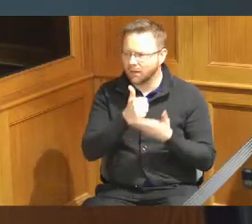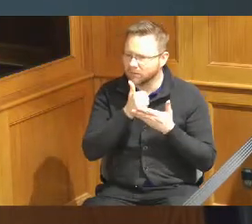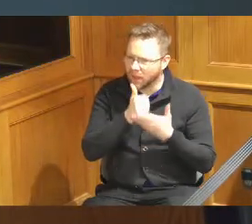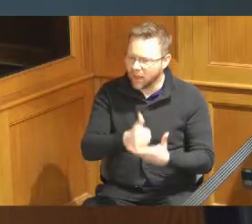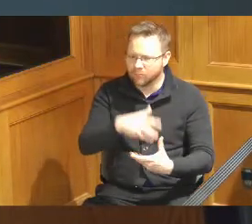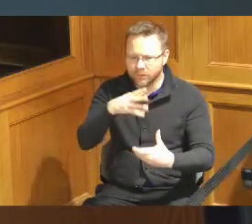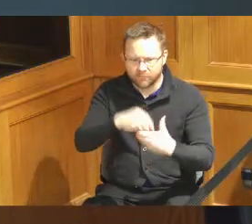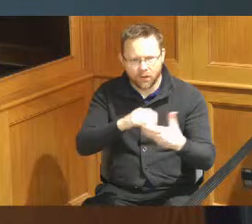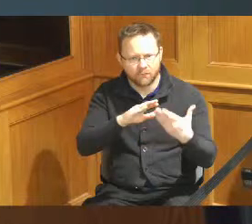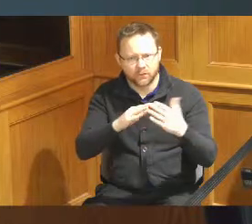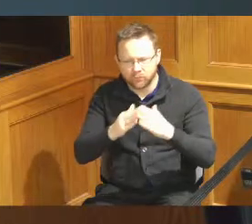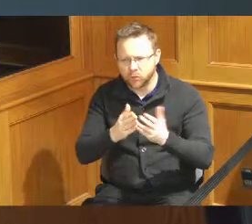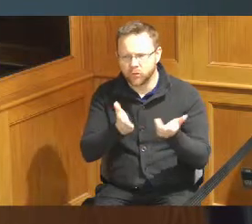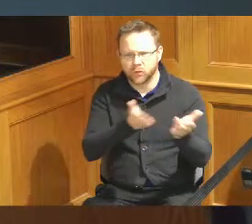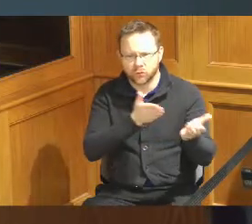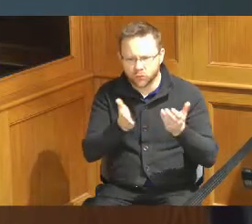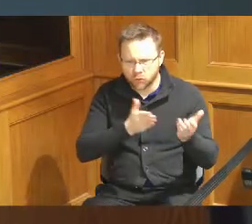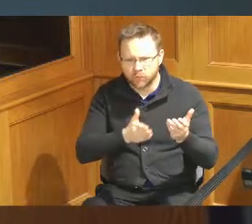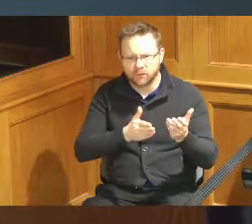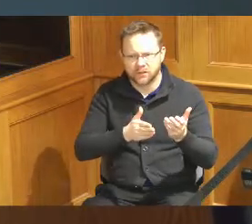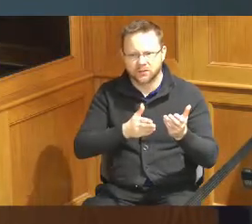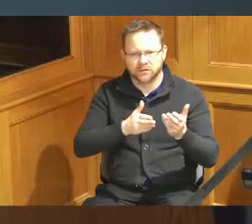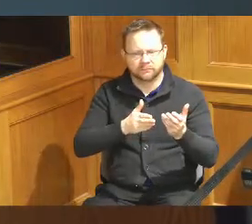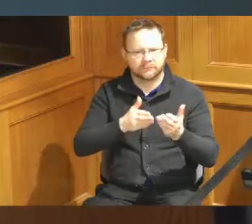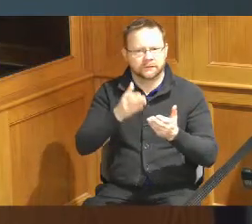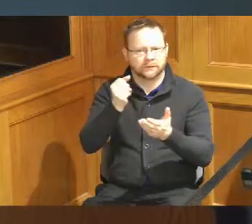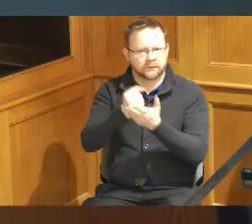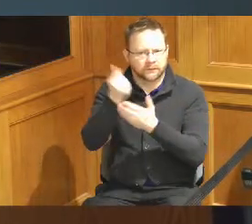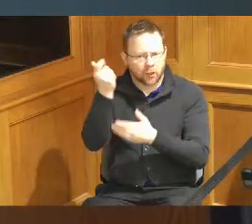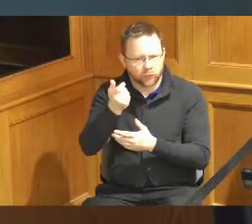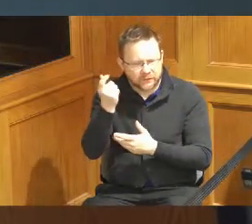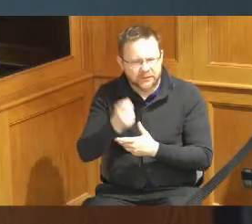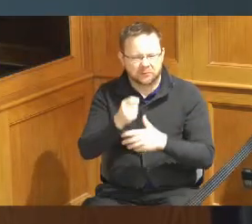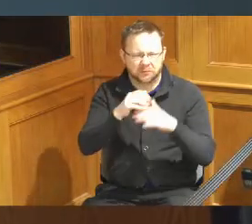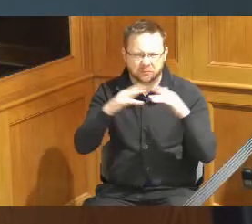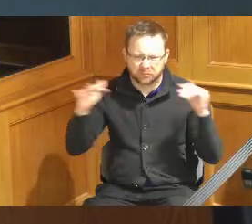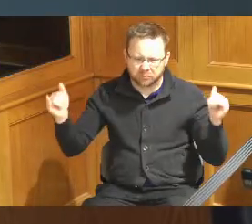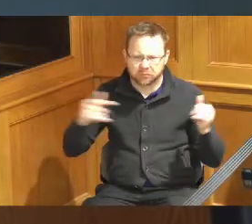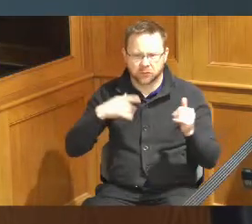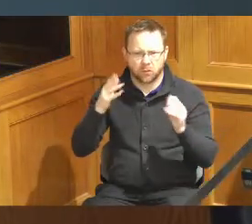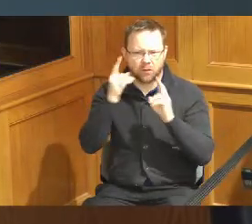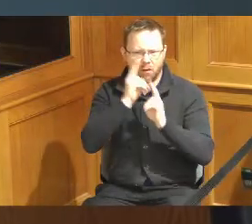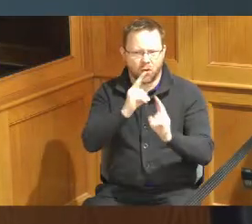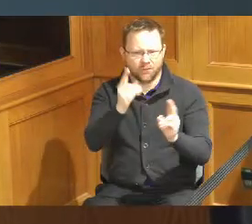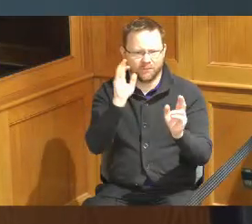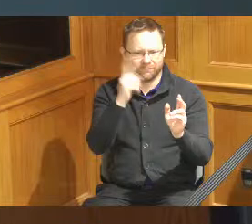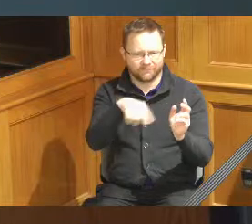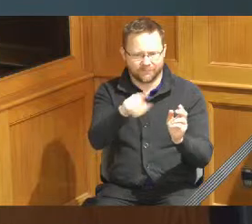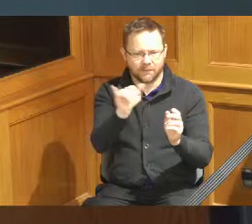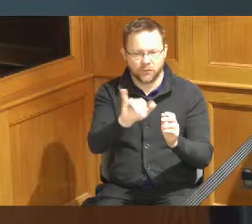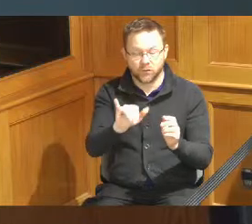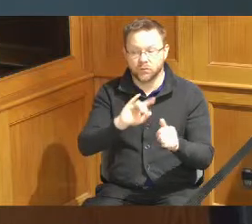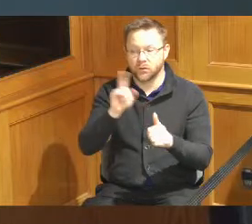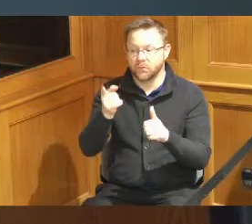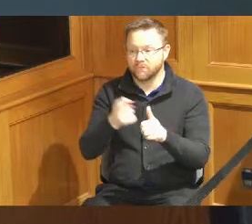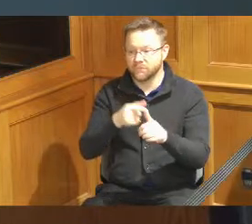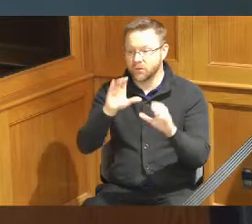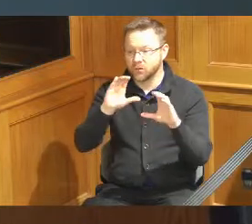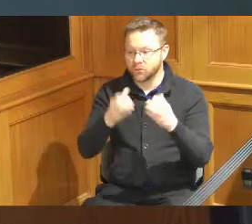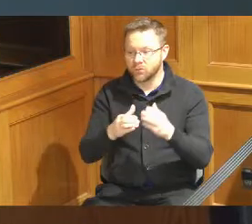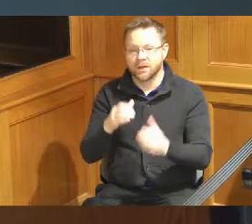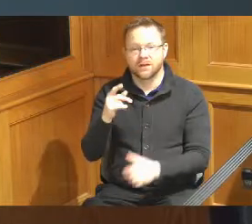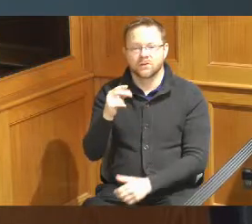so much service and scholarships, and I wanted to honor them as well. So my first honoree